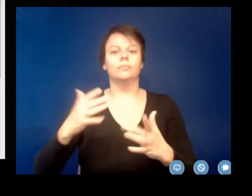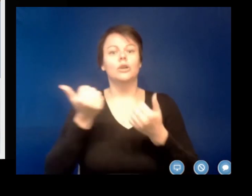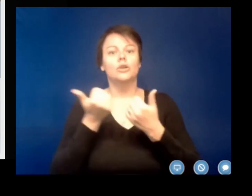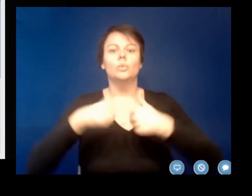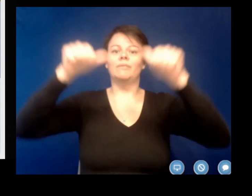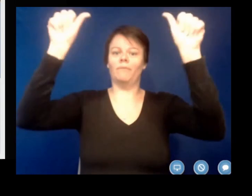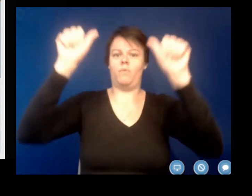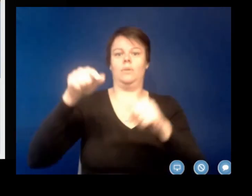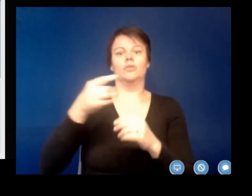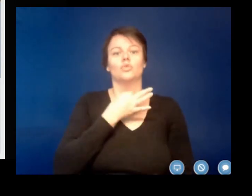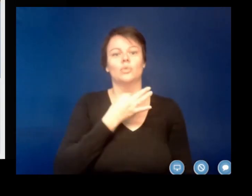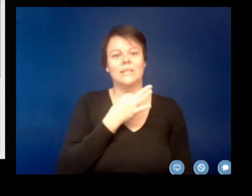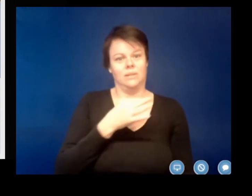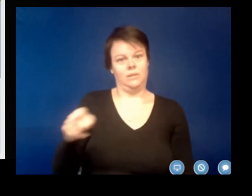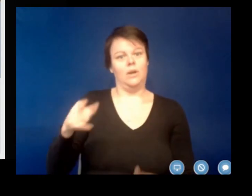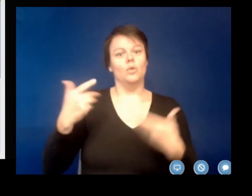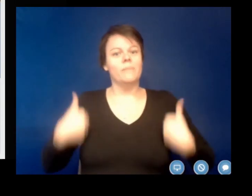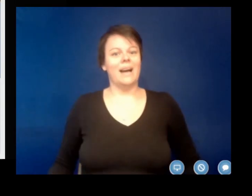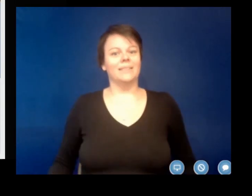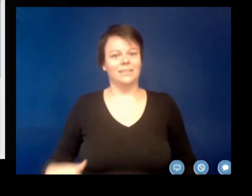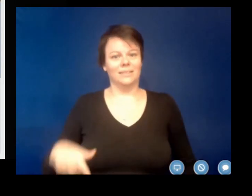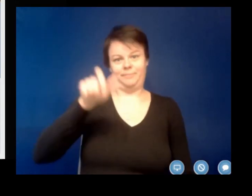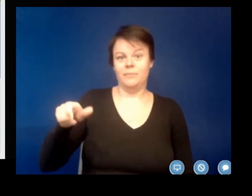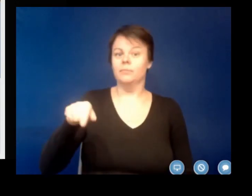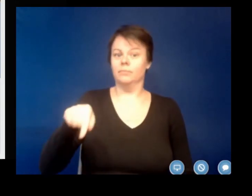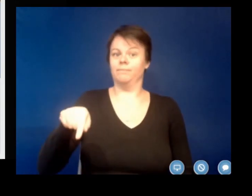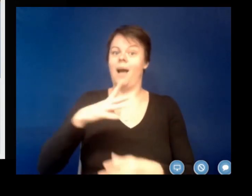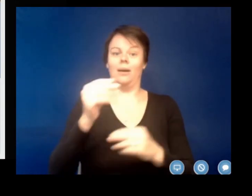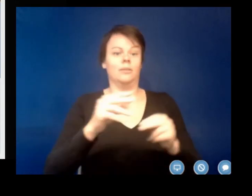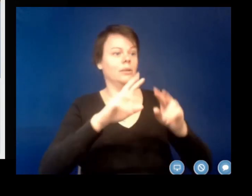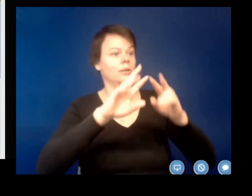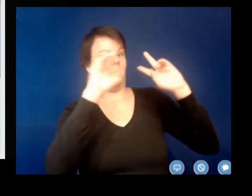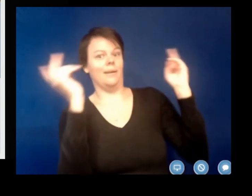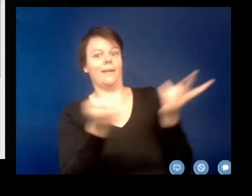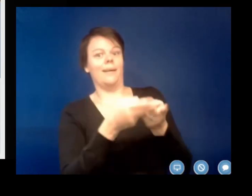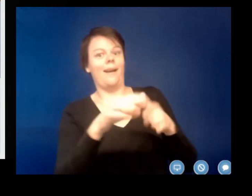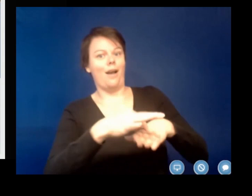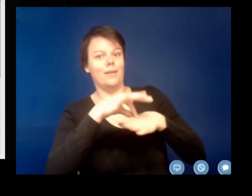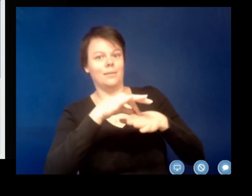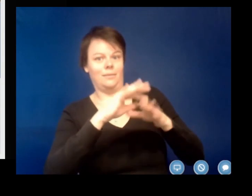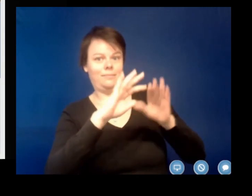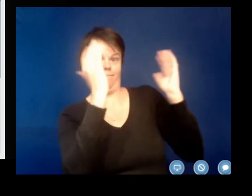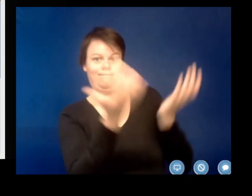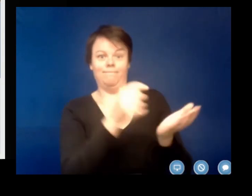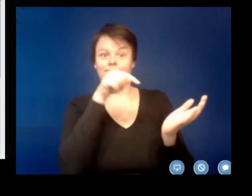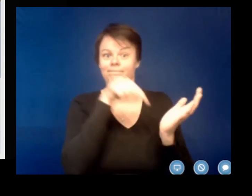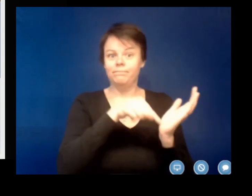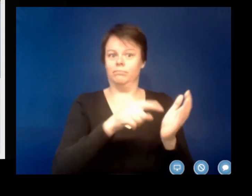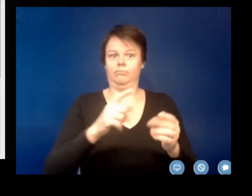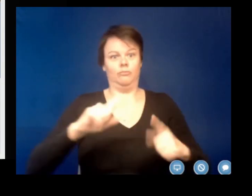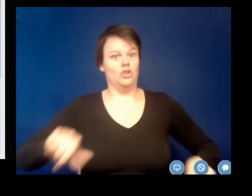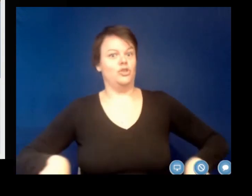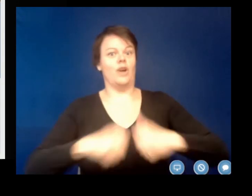and the planet Earth, and the challenges for education related to this. And I